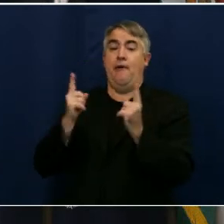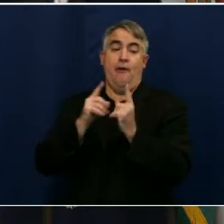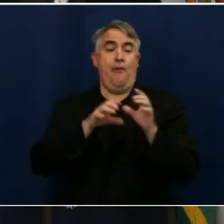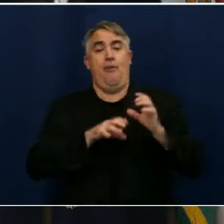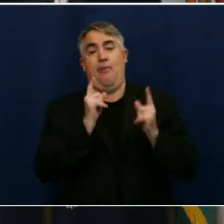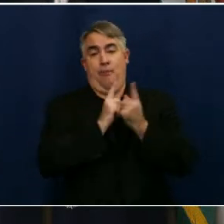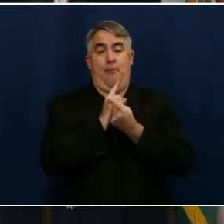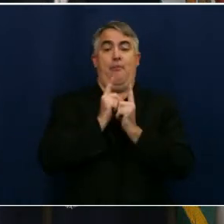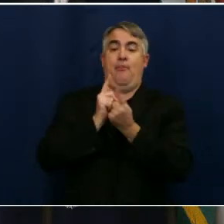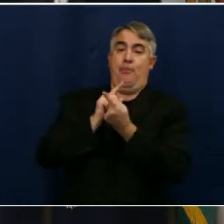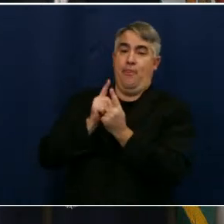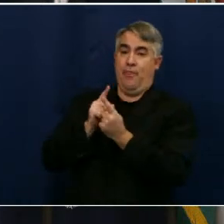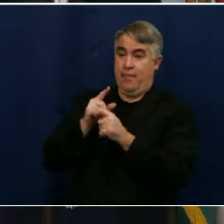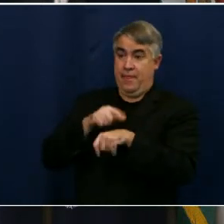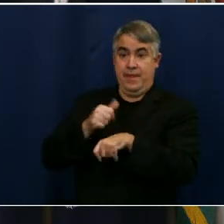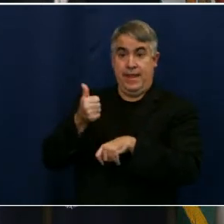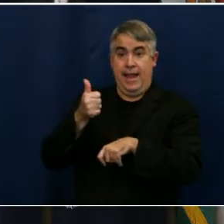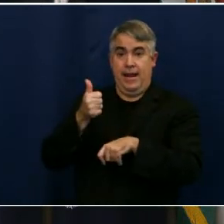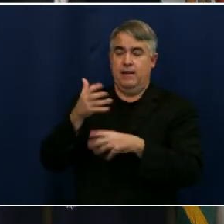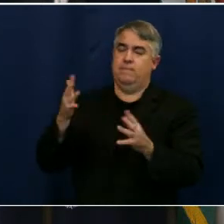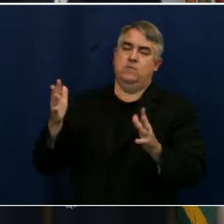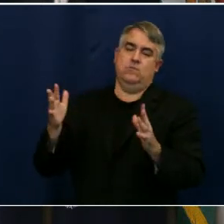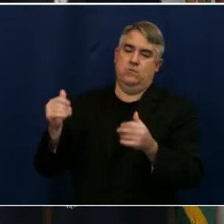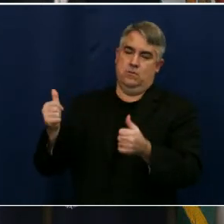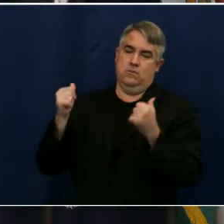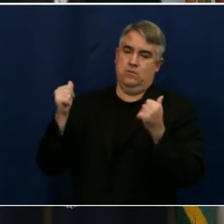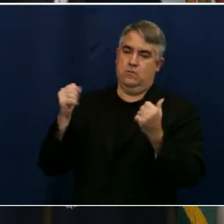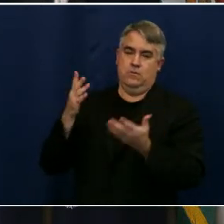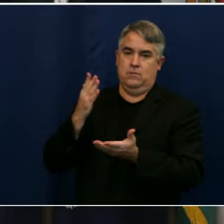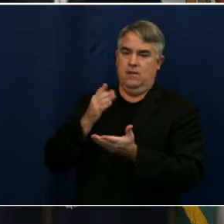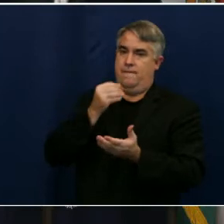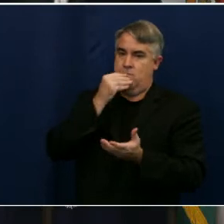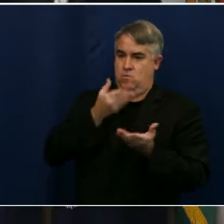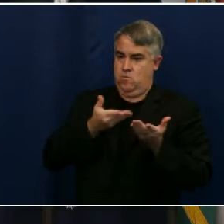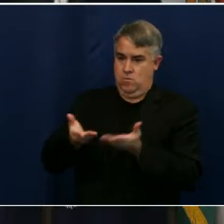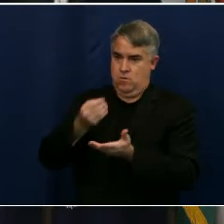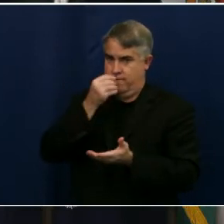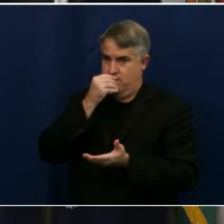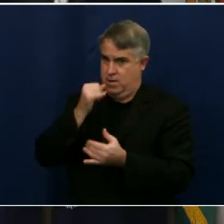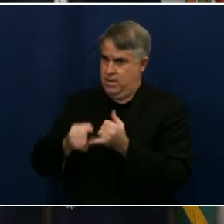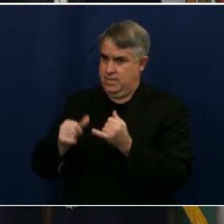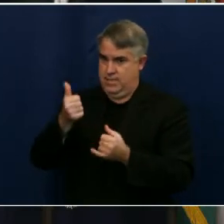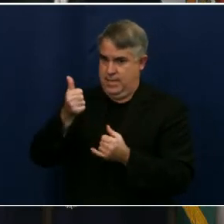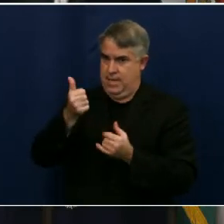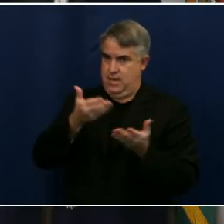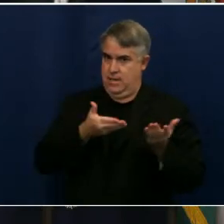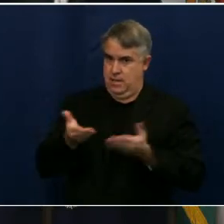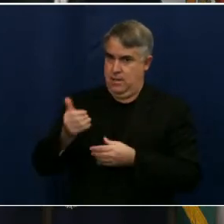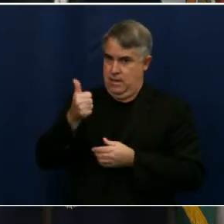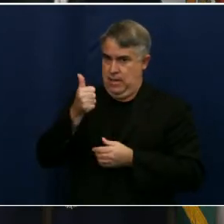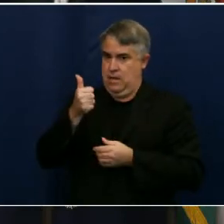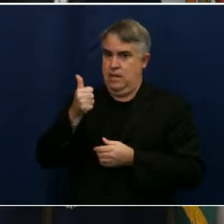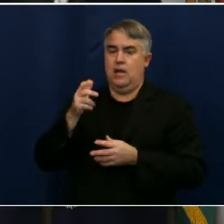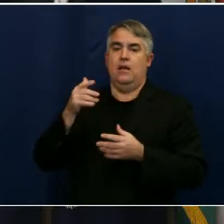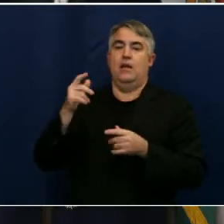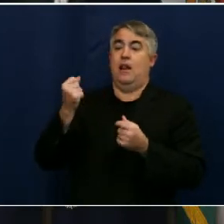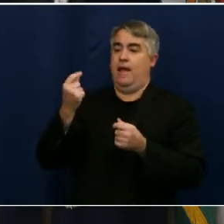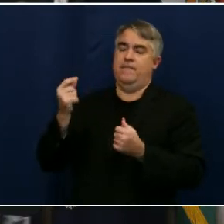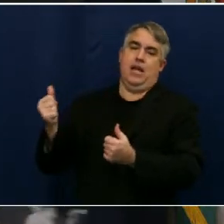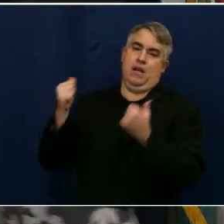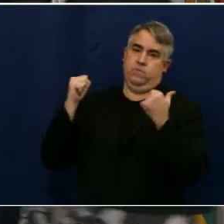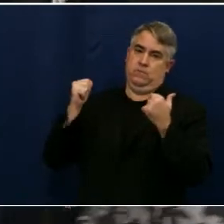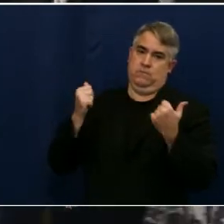order, and that the rationale for doing that is as I've just stated.